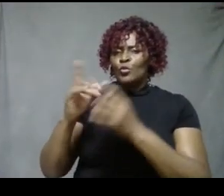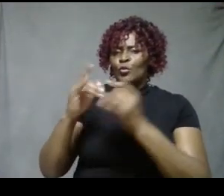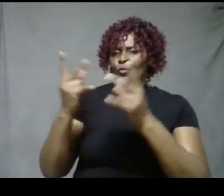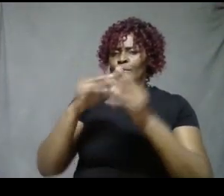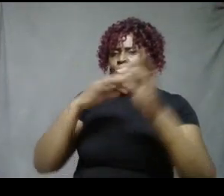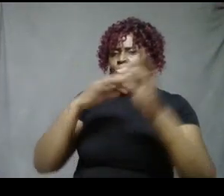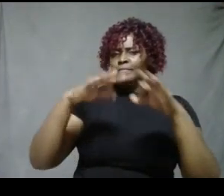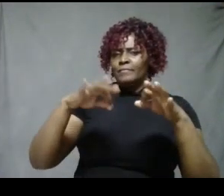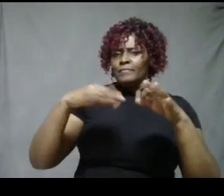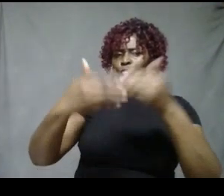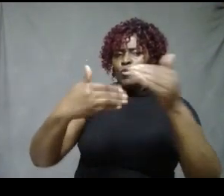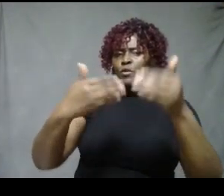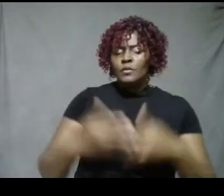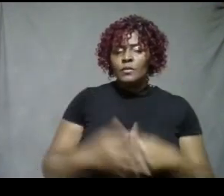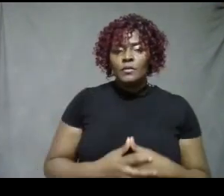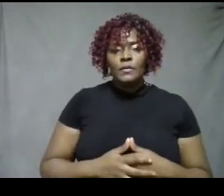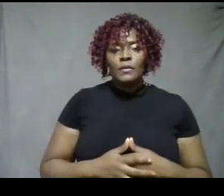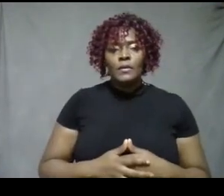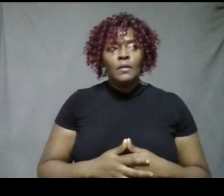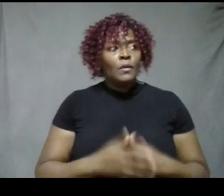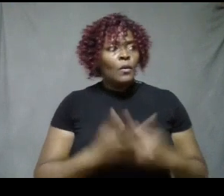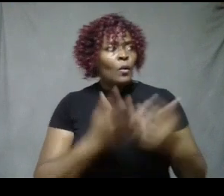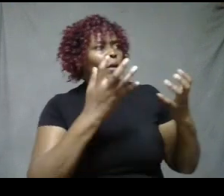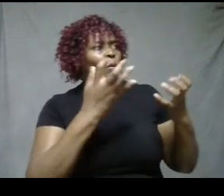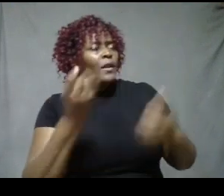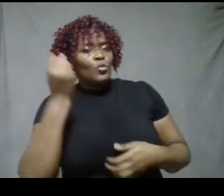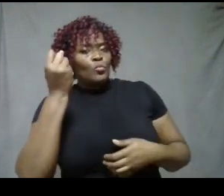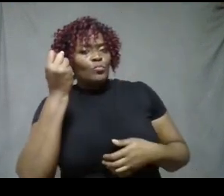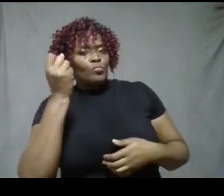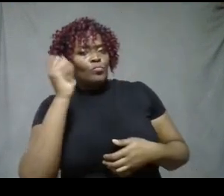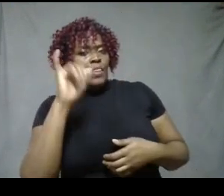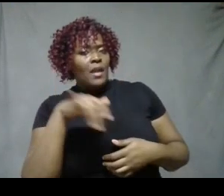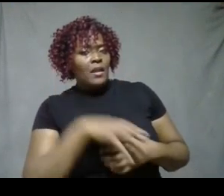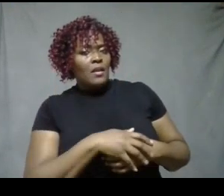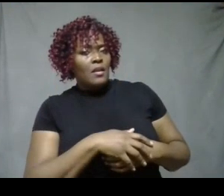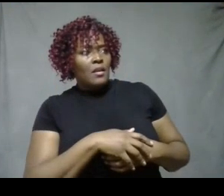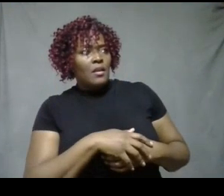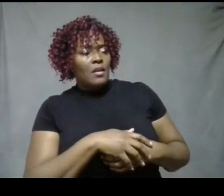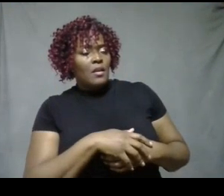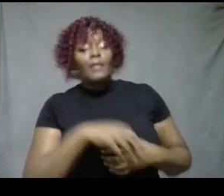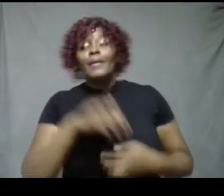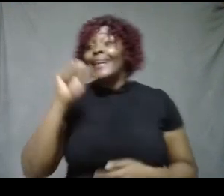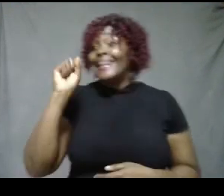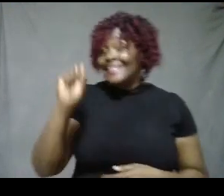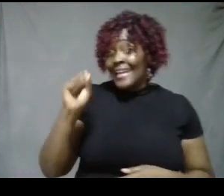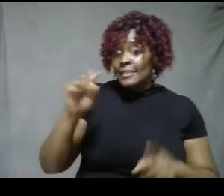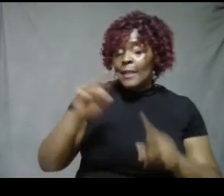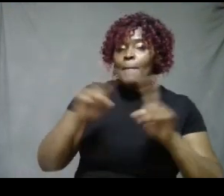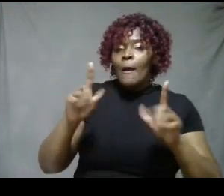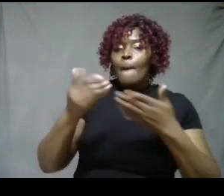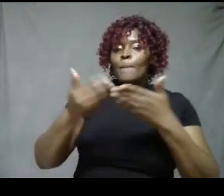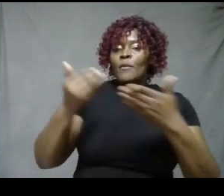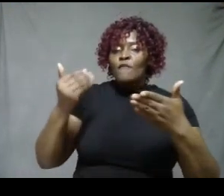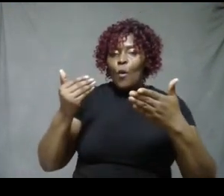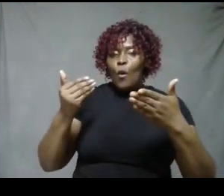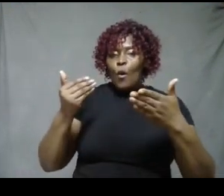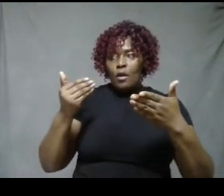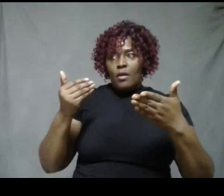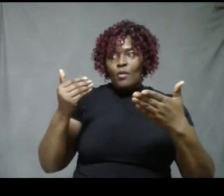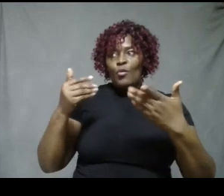of how we'll proceed. We wanted to table this item. That's correct. But before we entertain that motion, I at least want